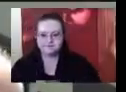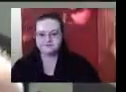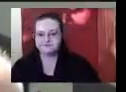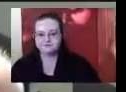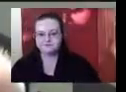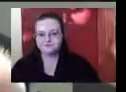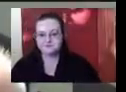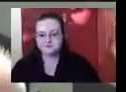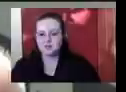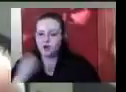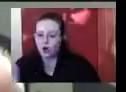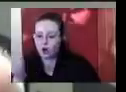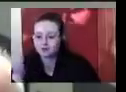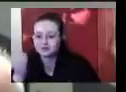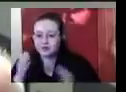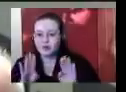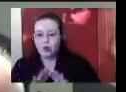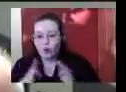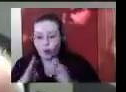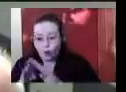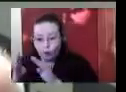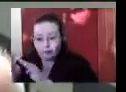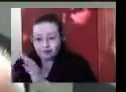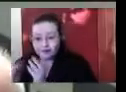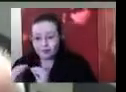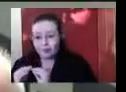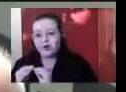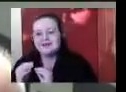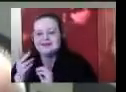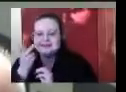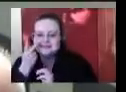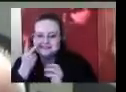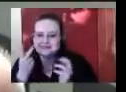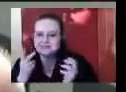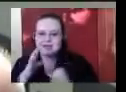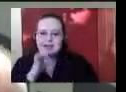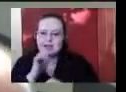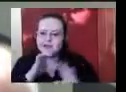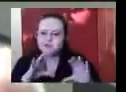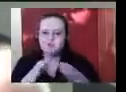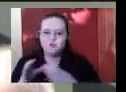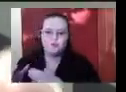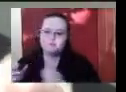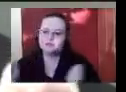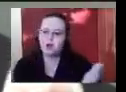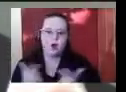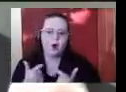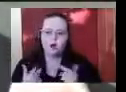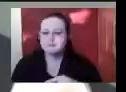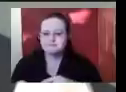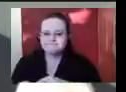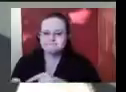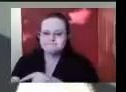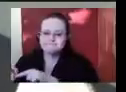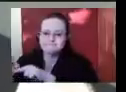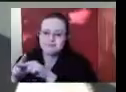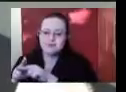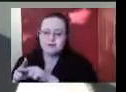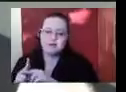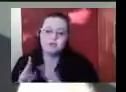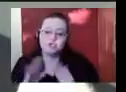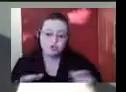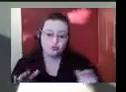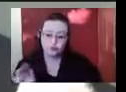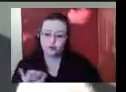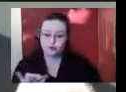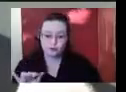continues to reopen, we are seeing case numbers increase in all age groups, including the child